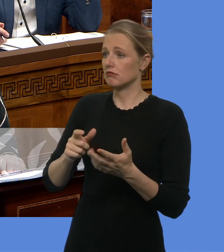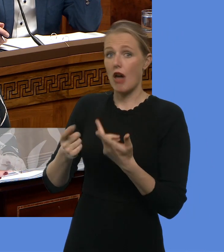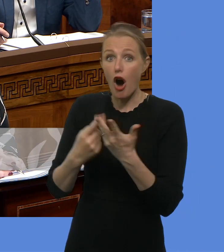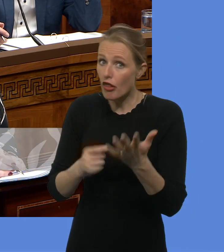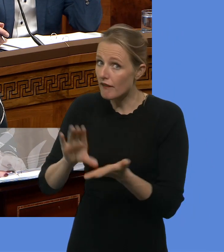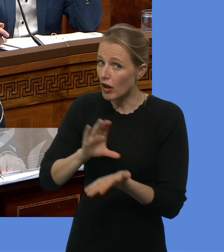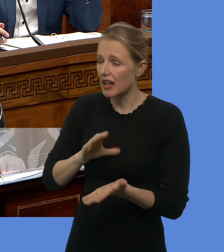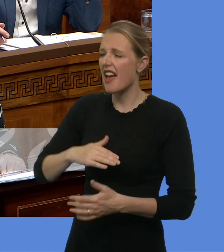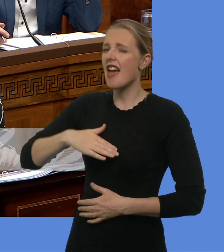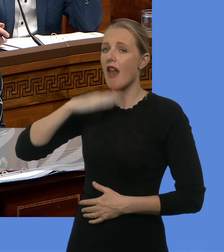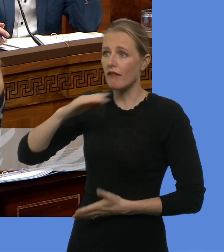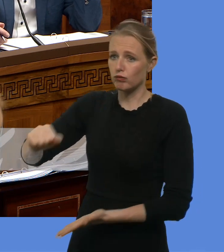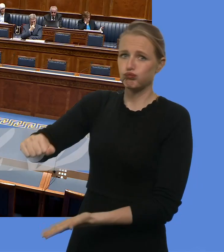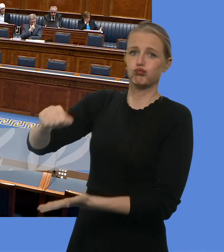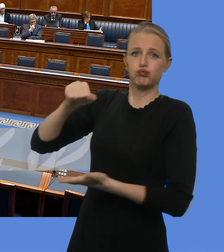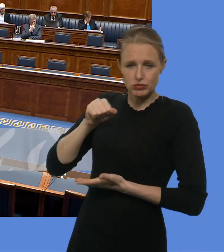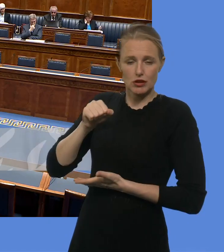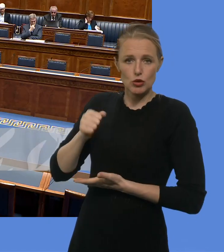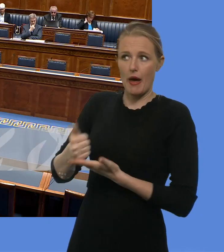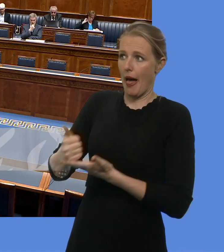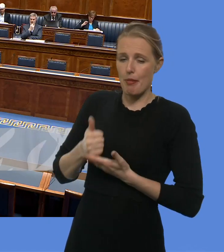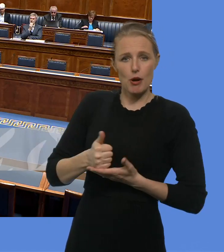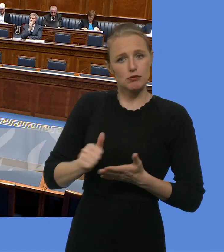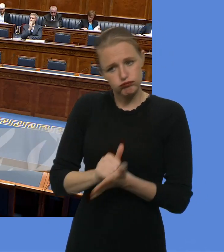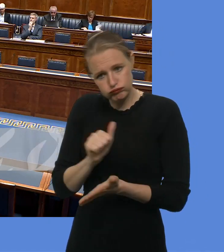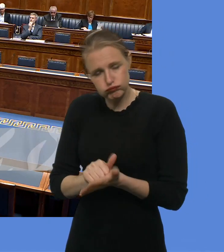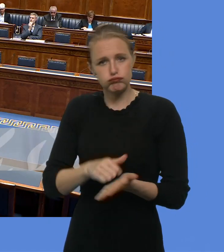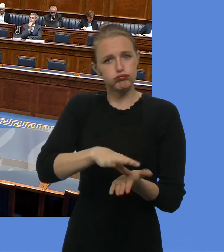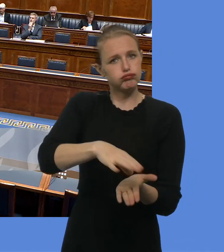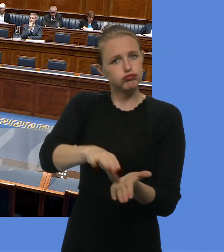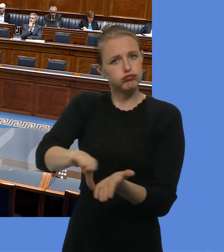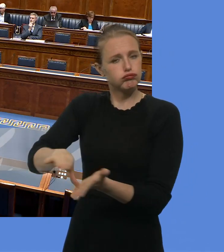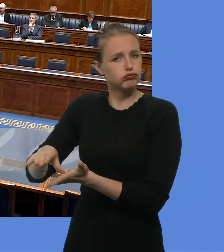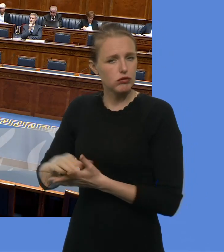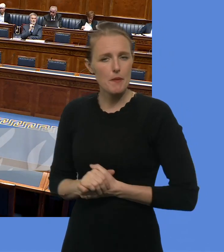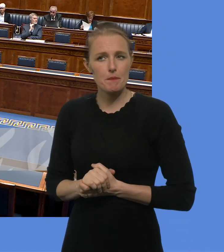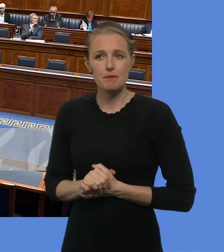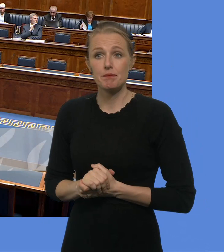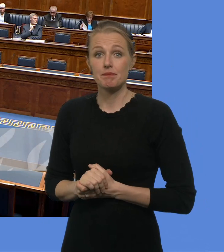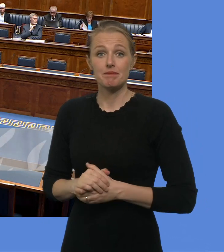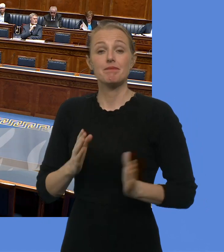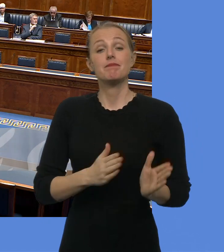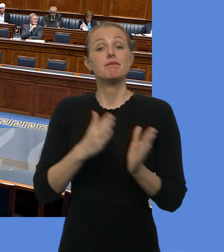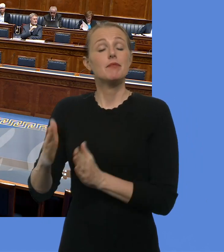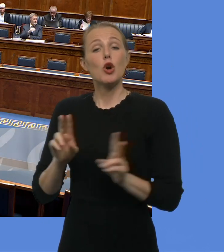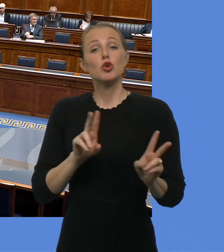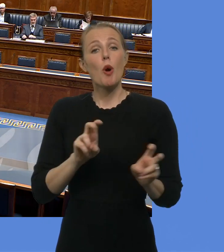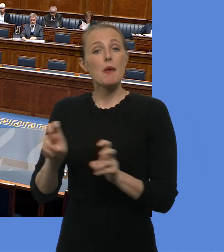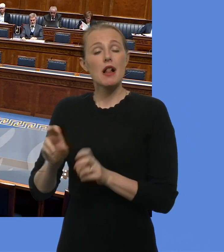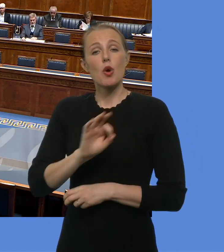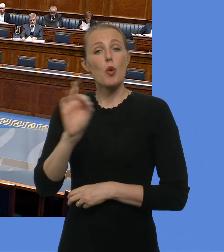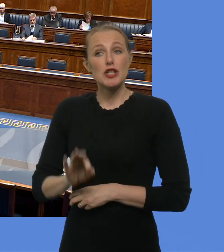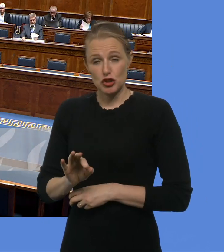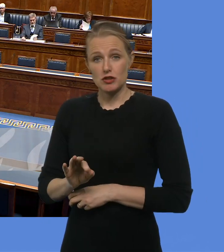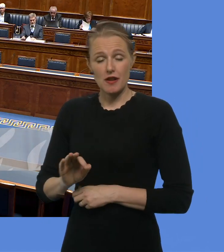this in 24-25. We have no further time for questions, so we move to topical questions. The Minister for